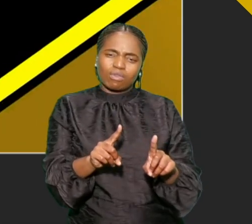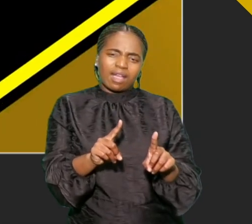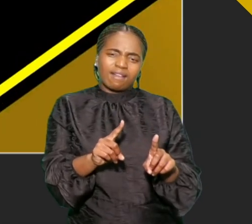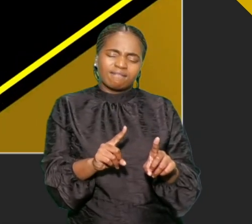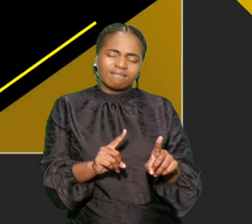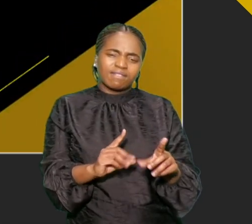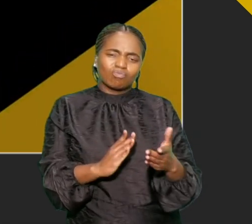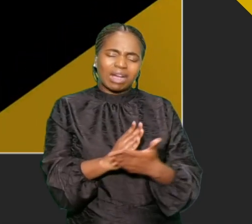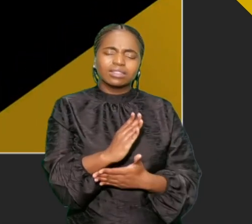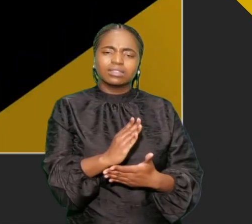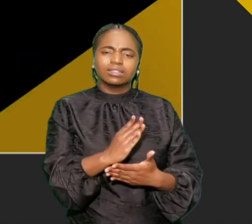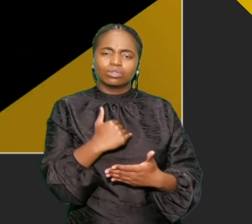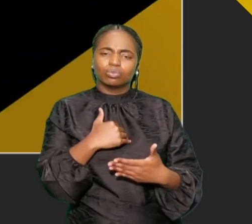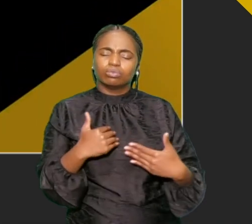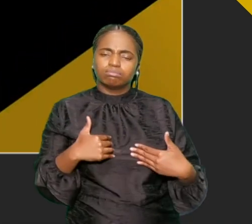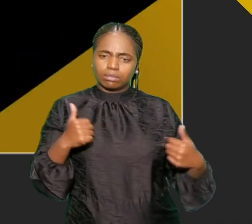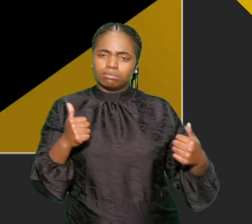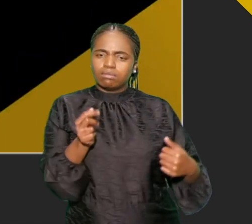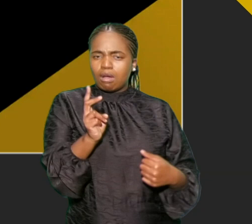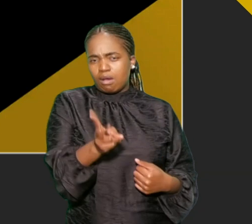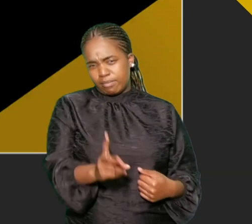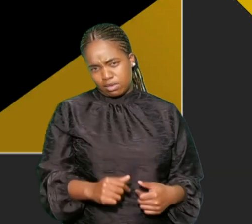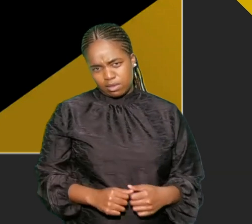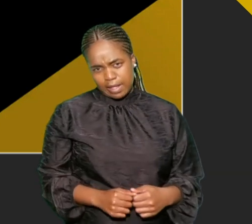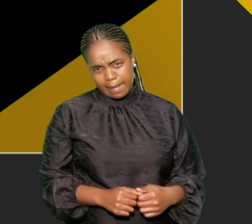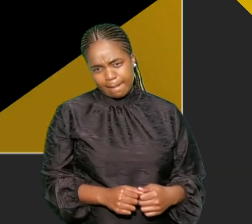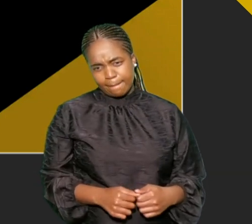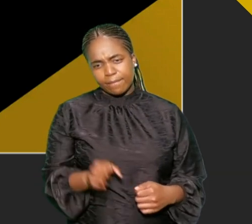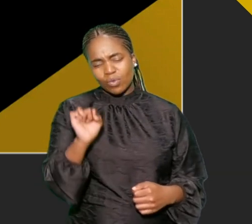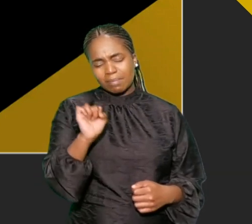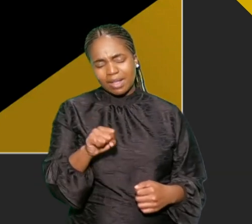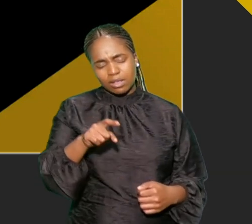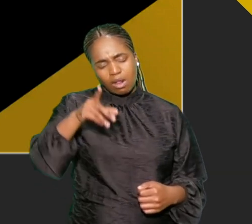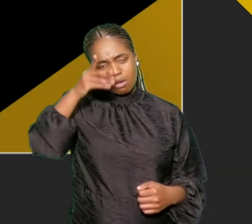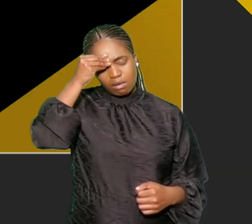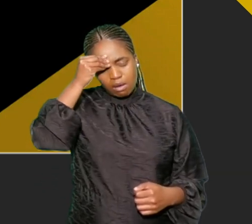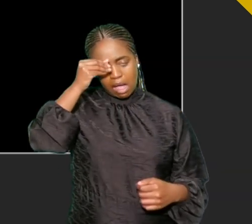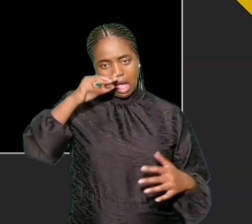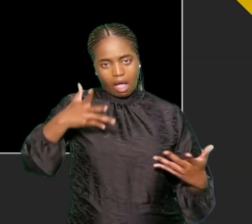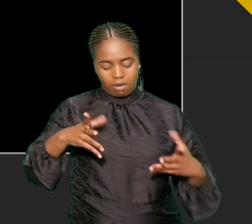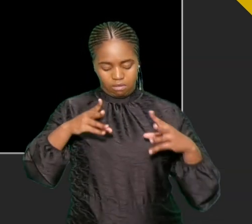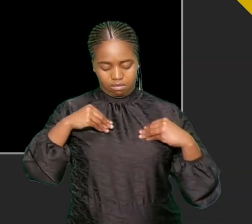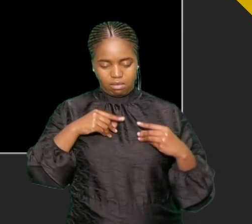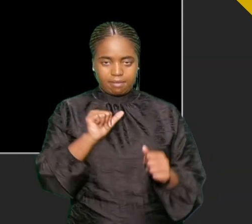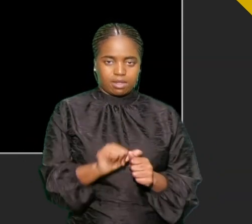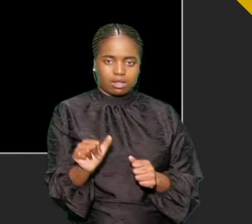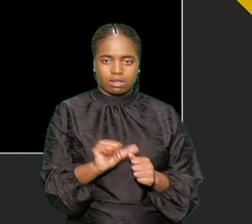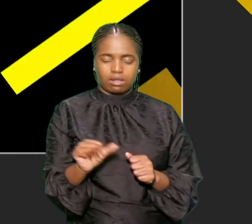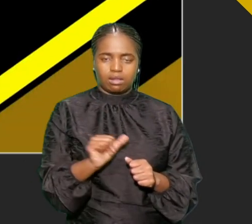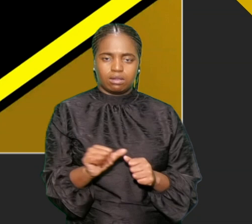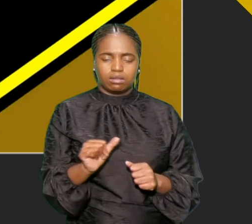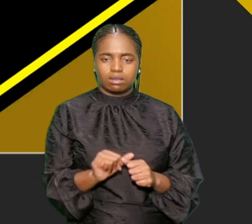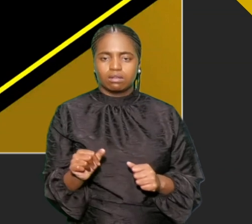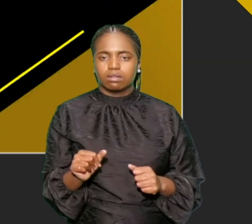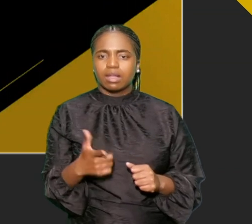stop suffering. Yes. You know, you need to learn how to cope better and to feel